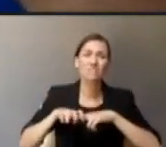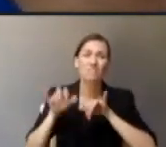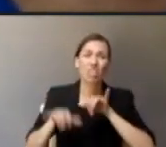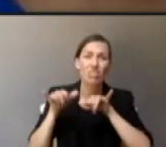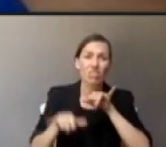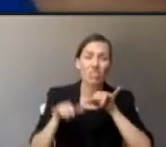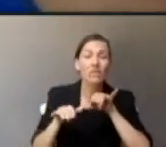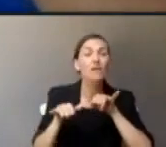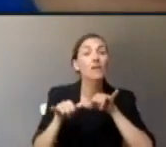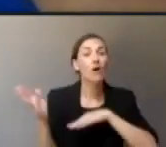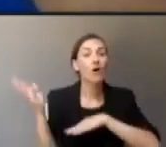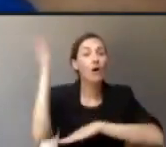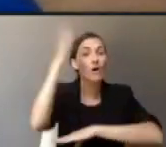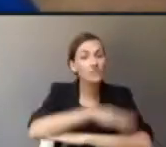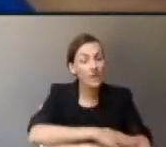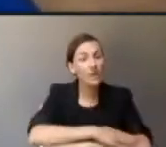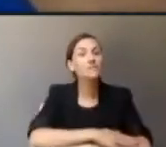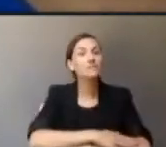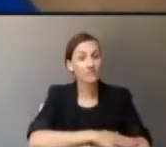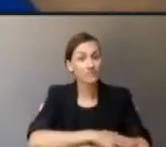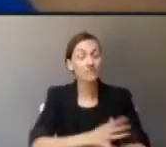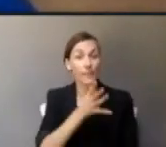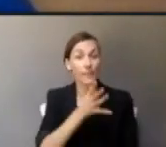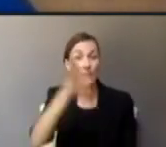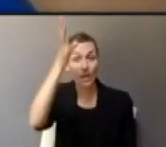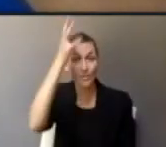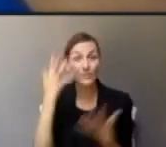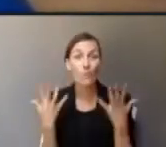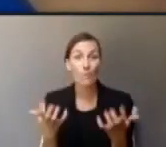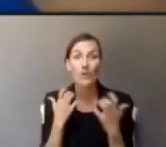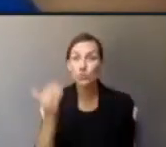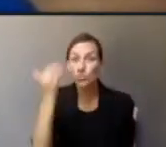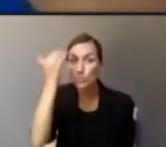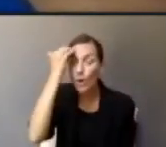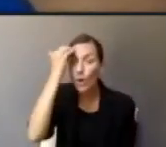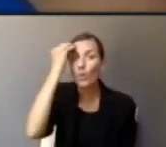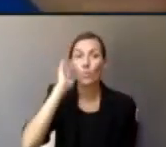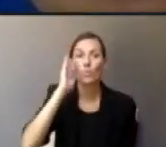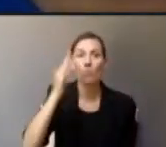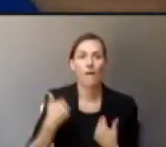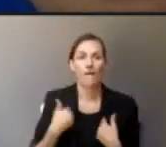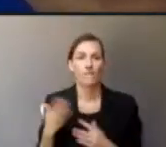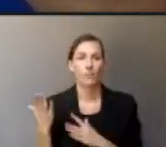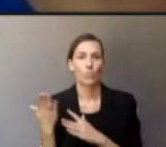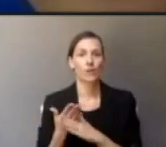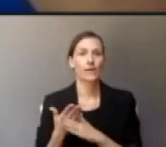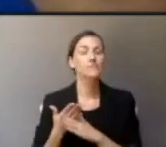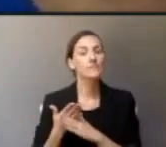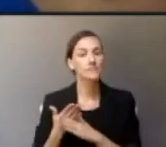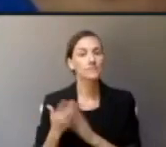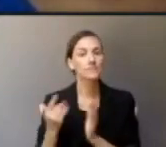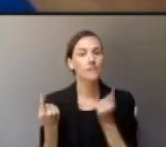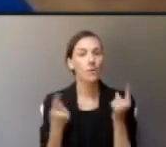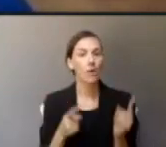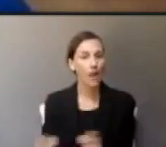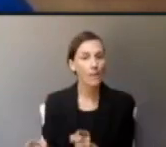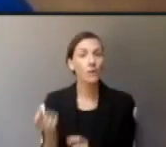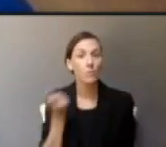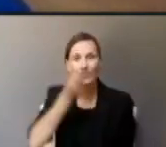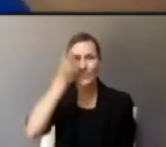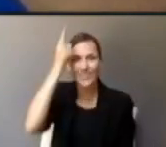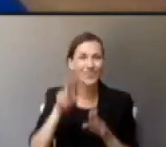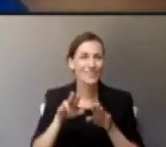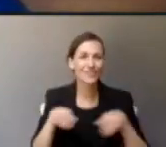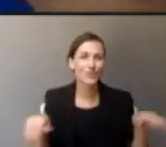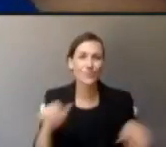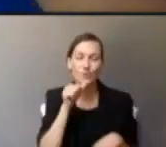I think another thing that parents want to know is that there will be breaks that will happen often, because we understand that children aren't just going to